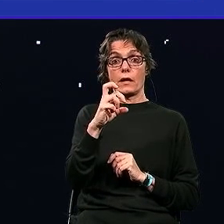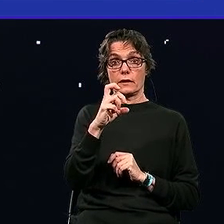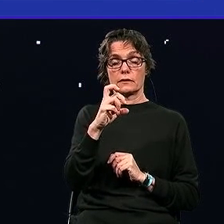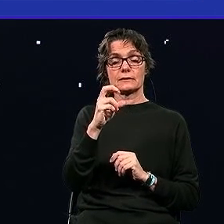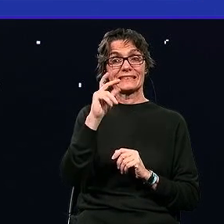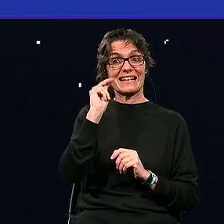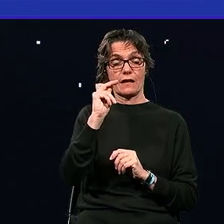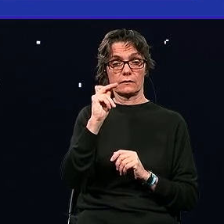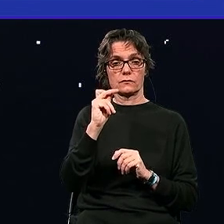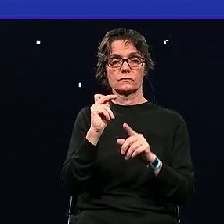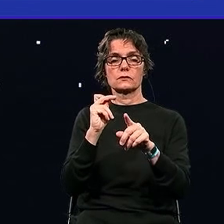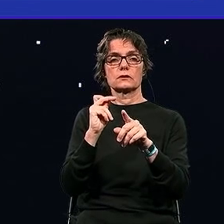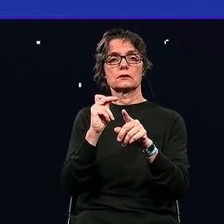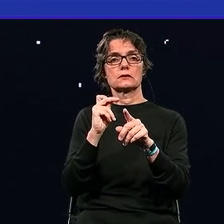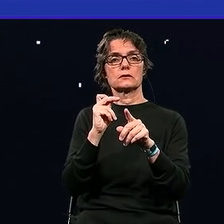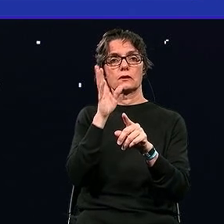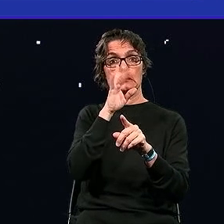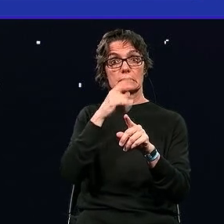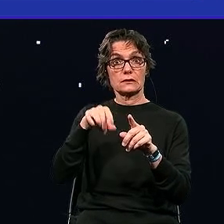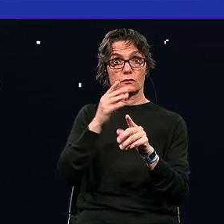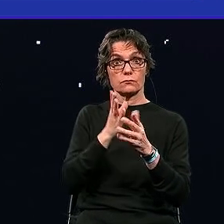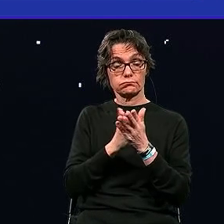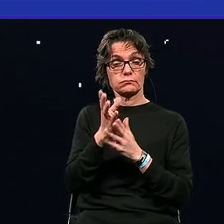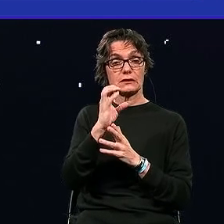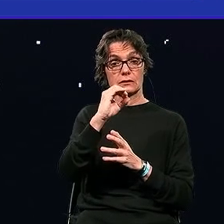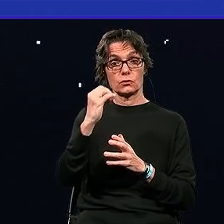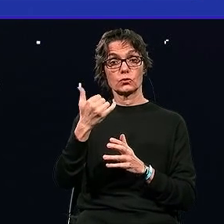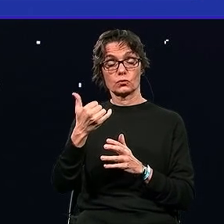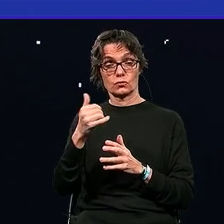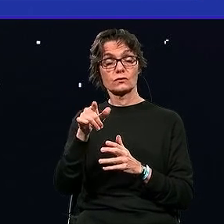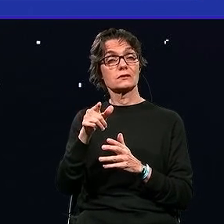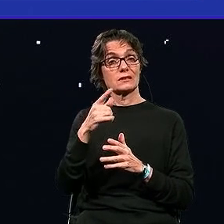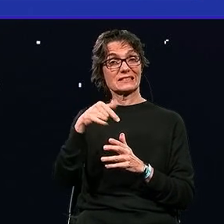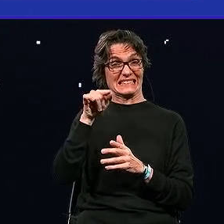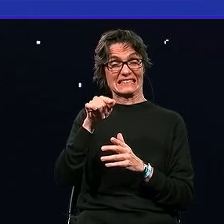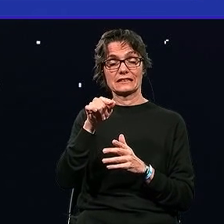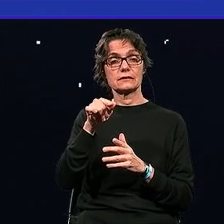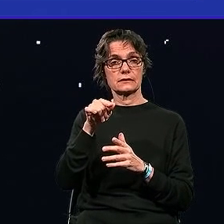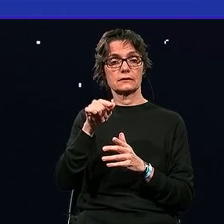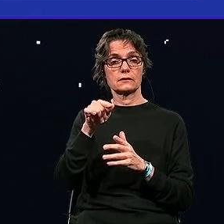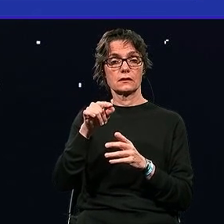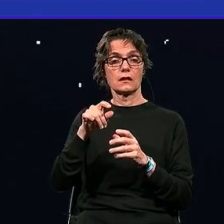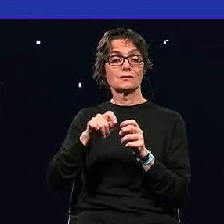8 years. If we carry on pumping out CO2 at the current rates, that's how much